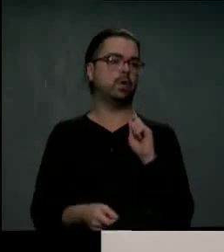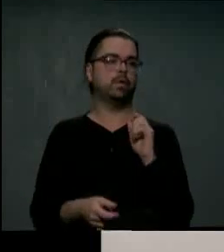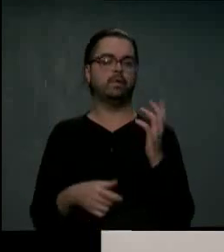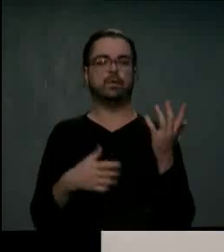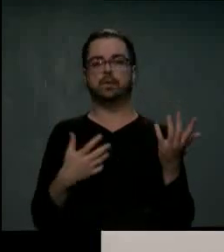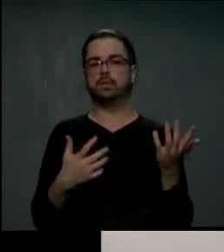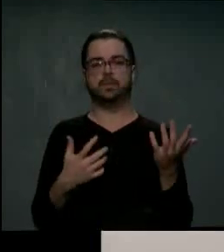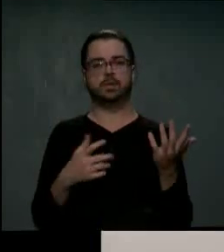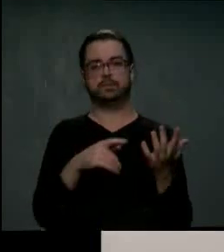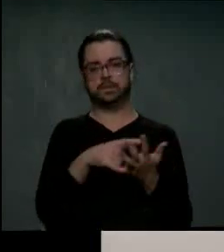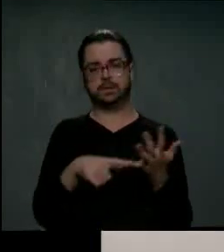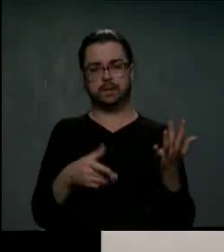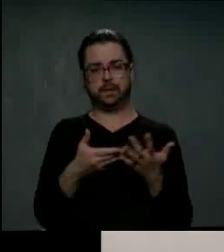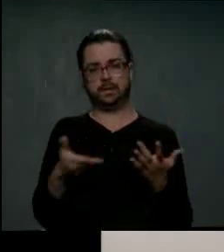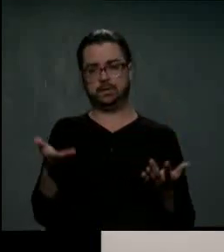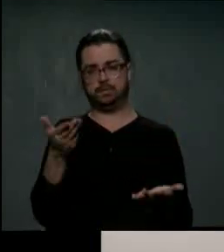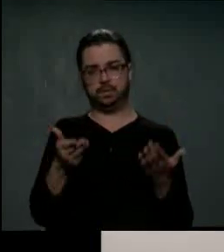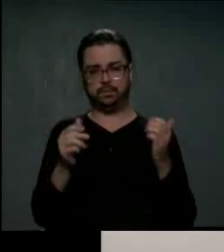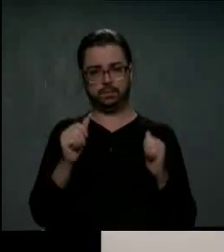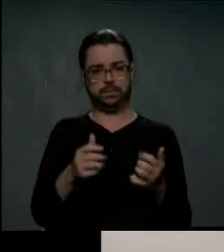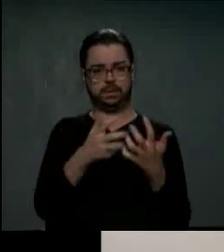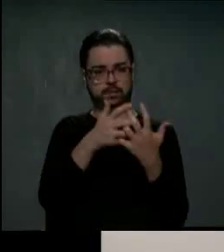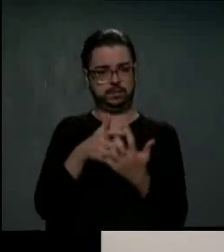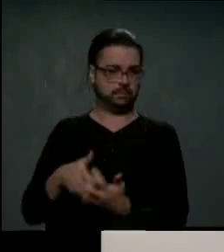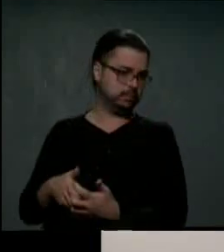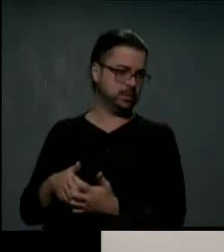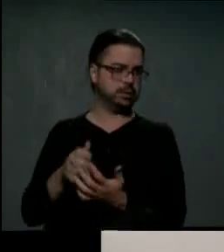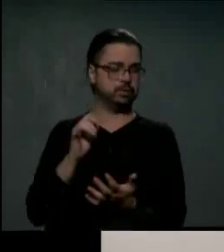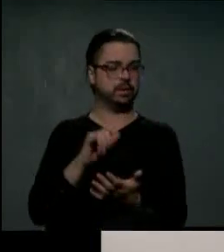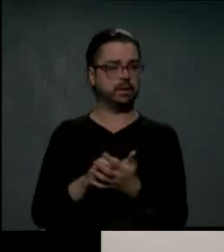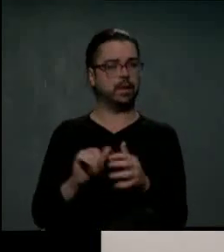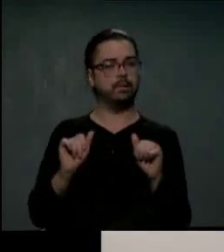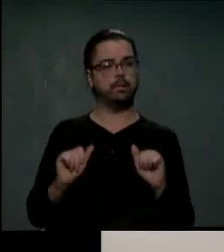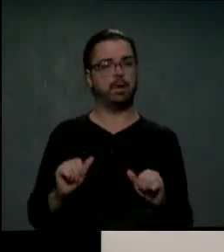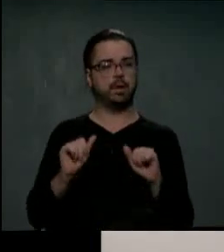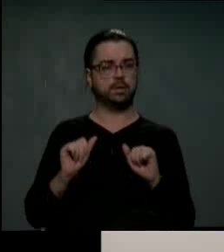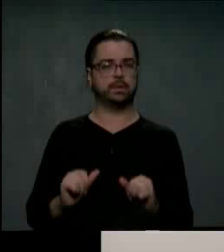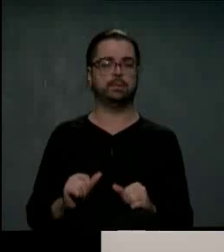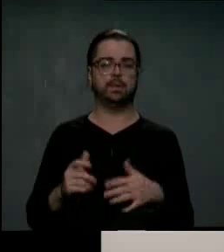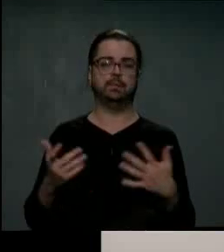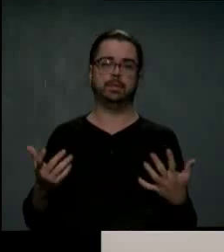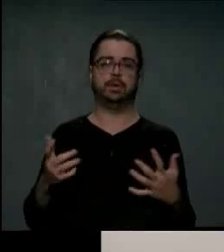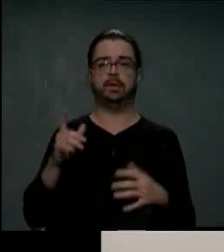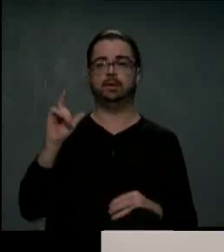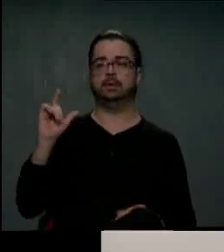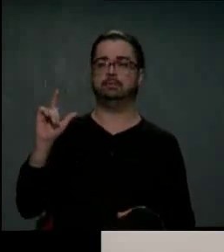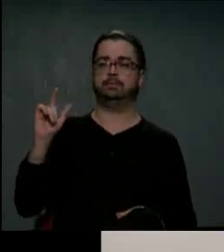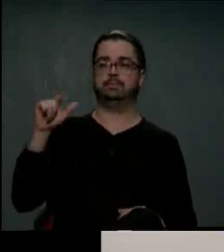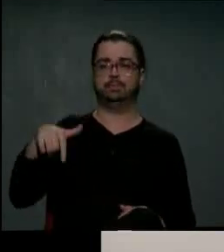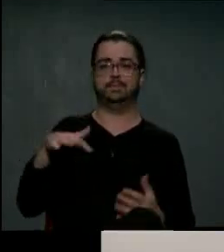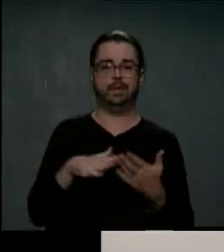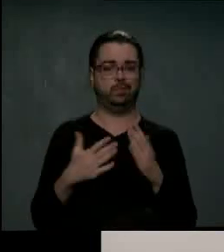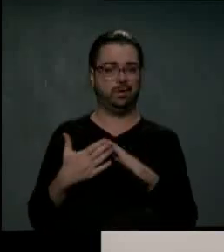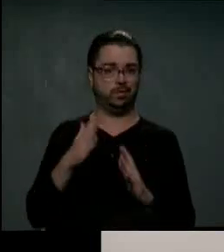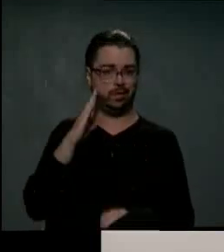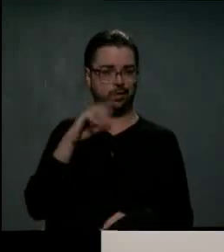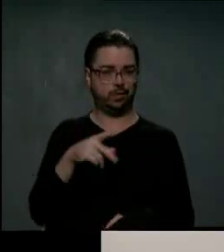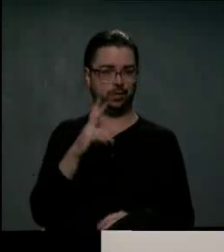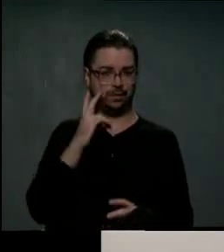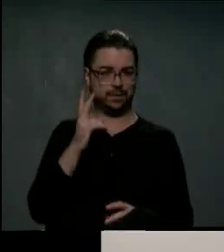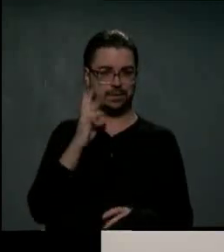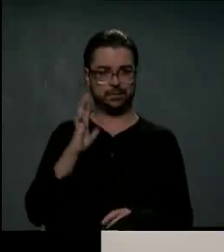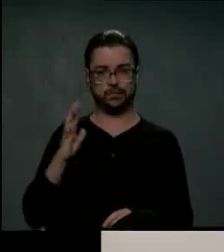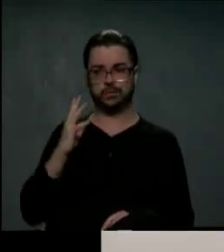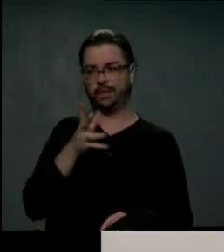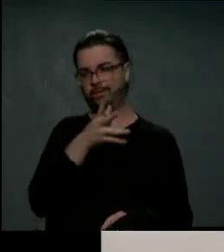that can maybe ameliorate possibly. And then, you know, downtown, I know you guys have seen it, you know, it used to be